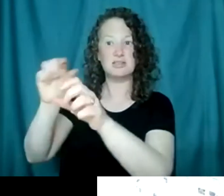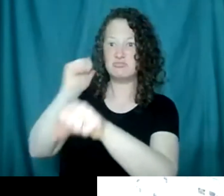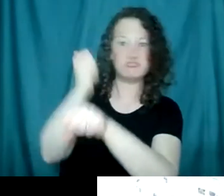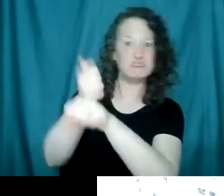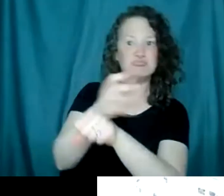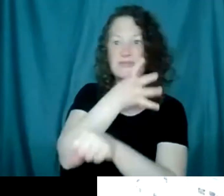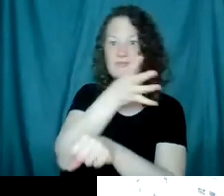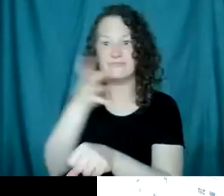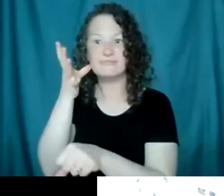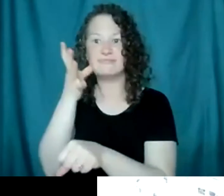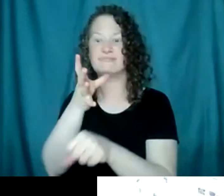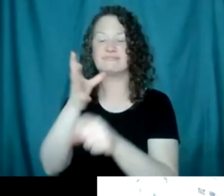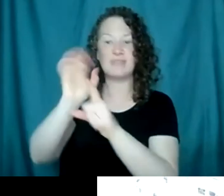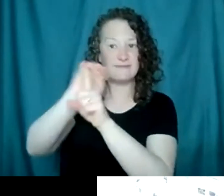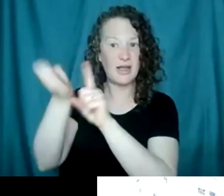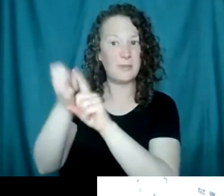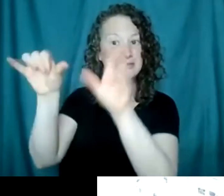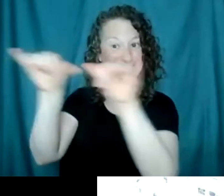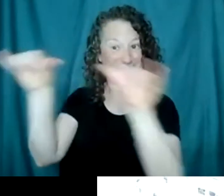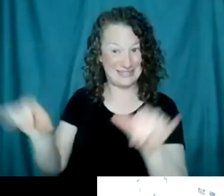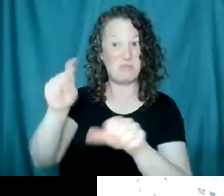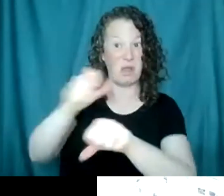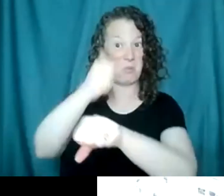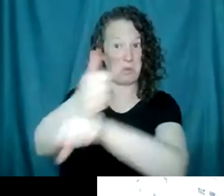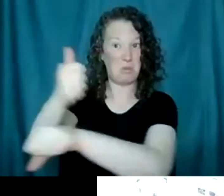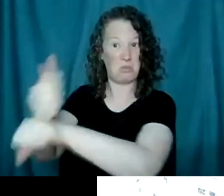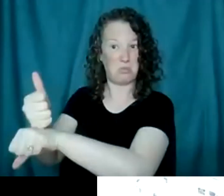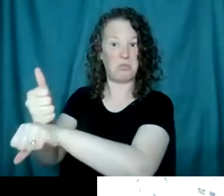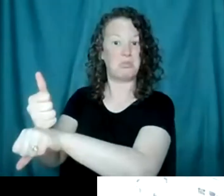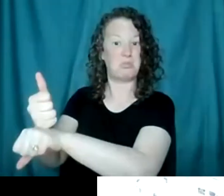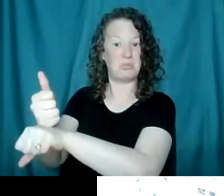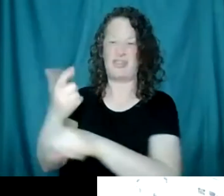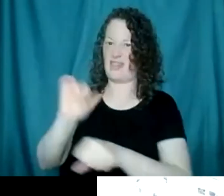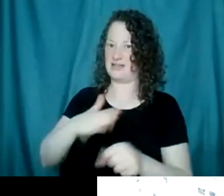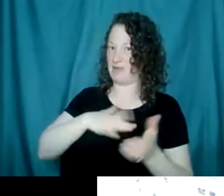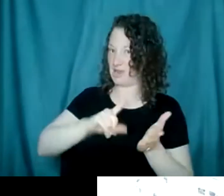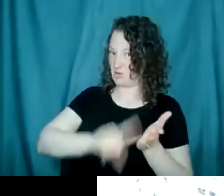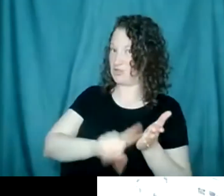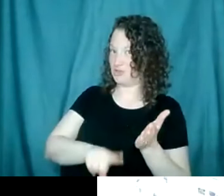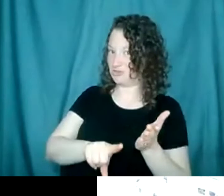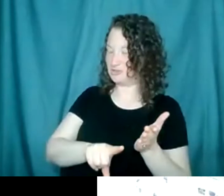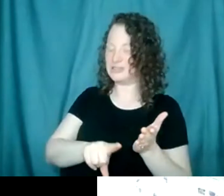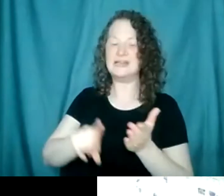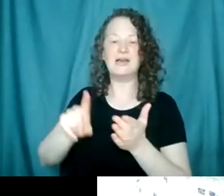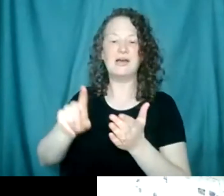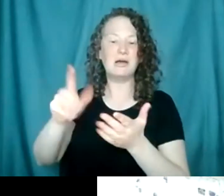lot of my research has been based in agricultural and ecological system development and formation over time.